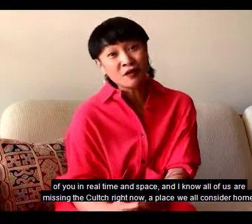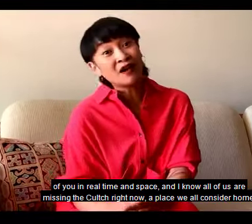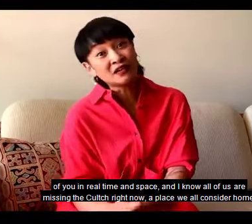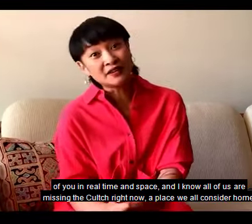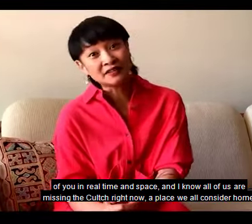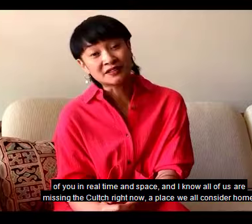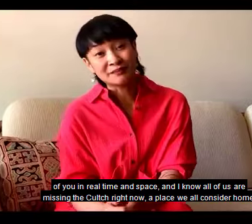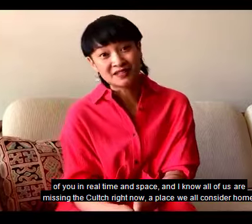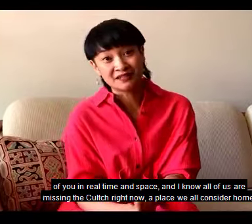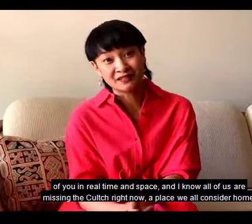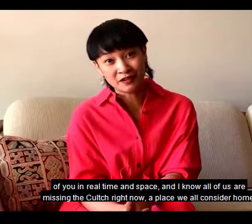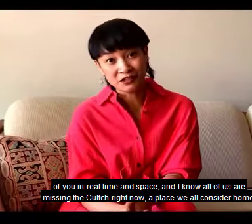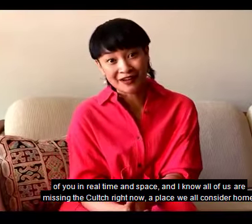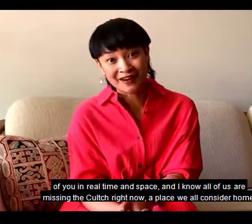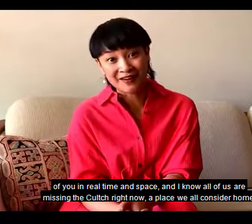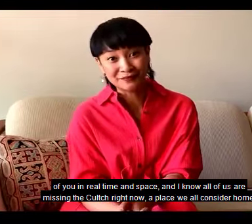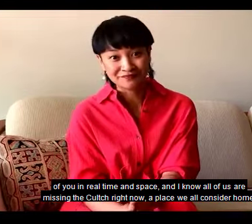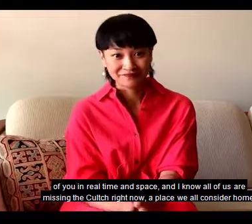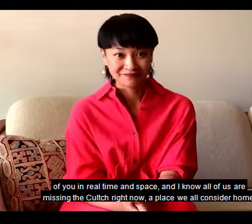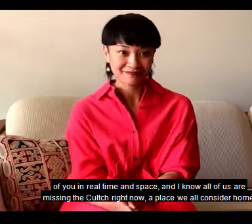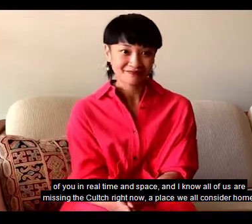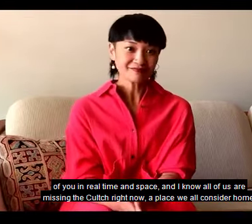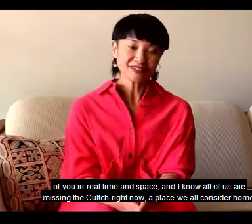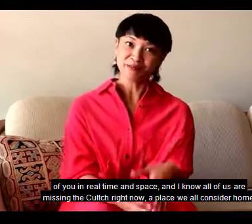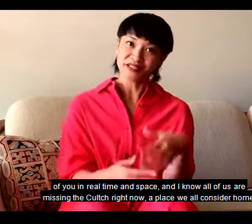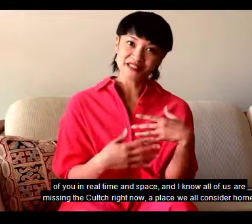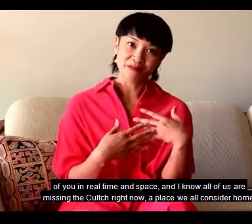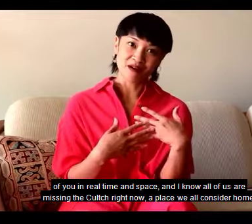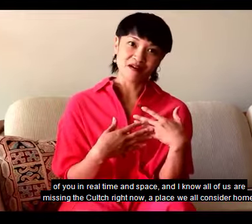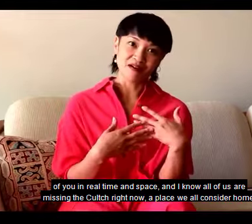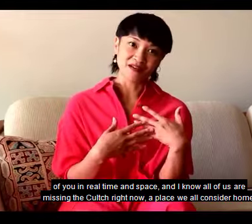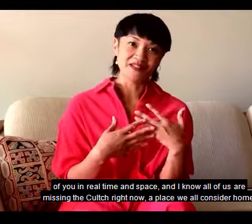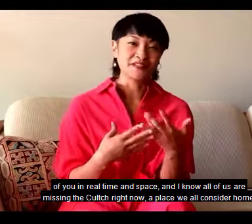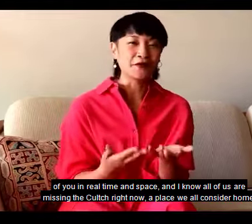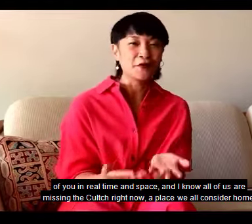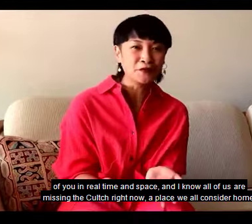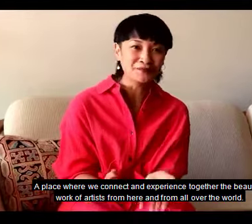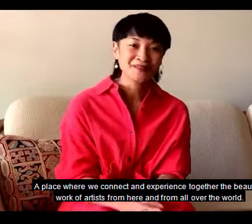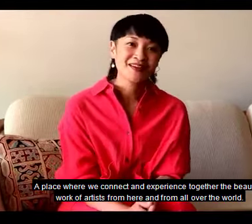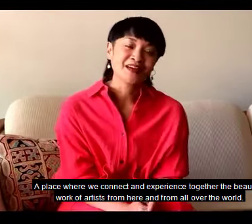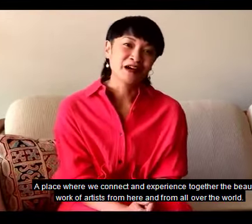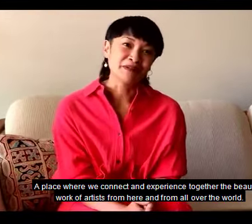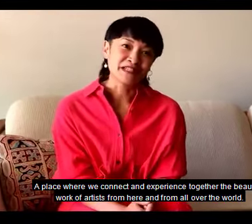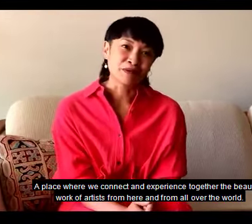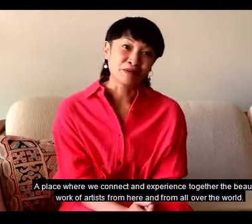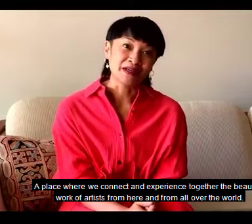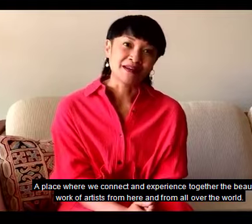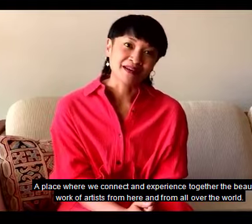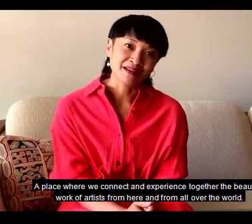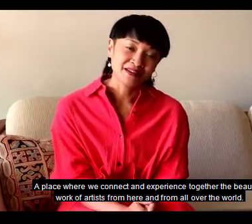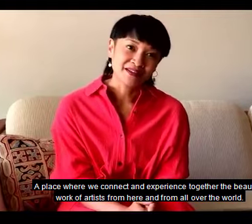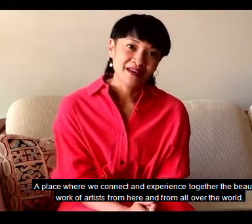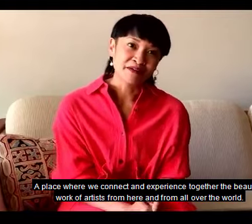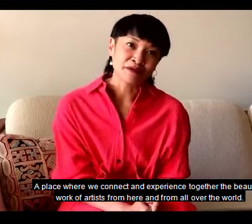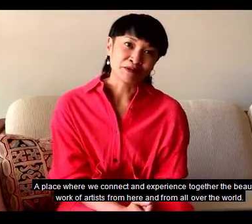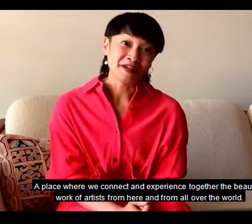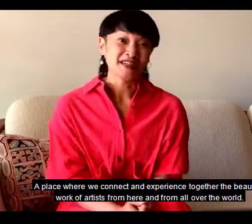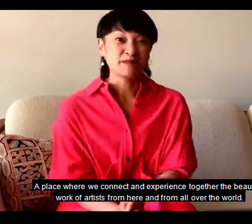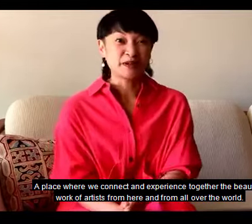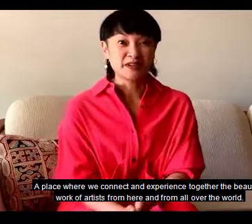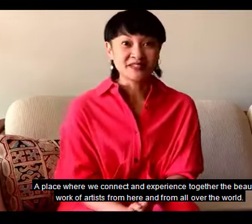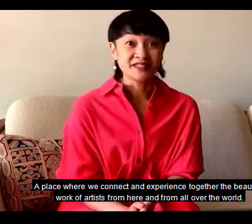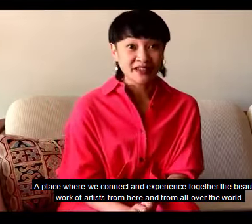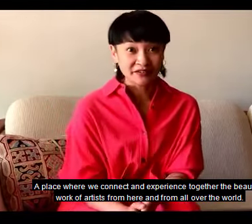And I know all of us are missing the Cultch right now. A place that we all consider home, a place where we connect and where